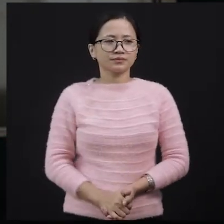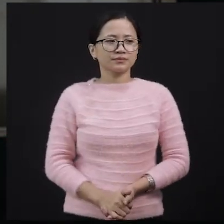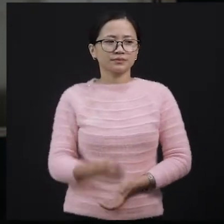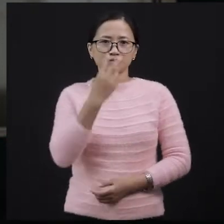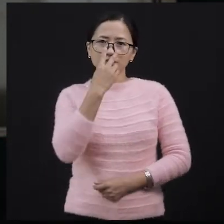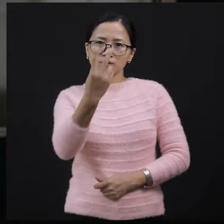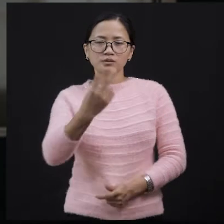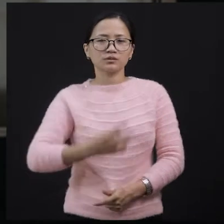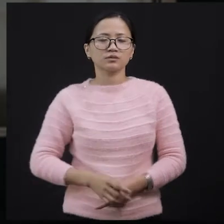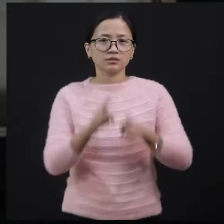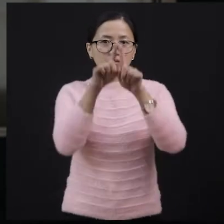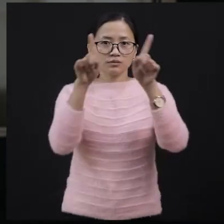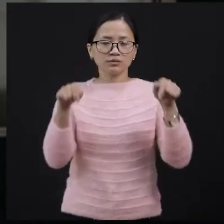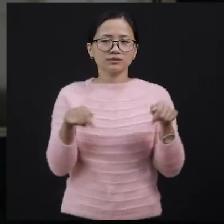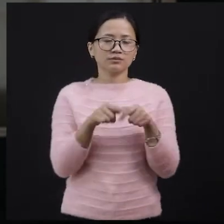a look here.